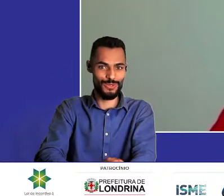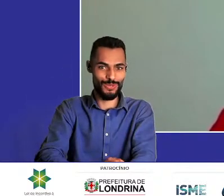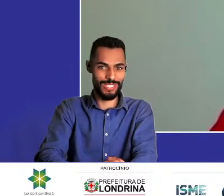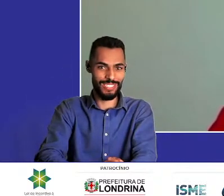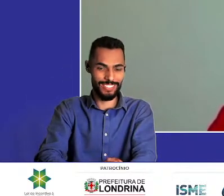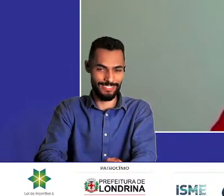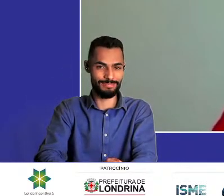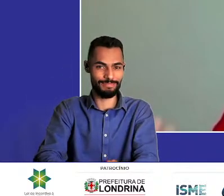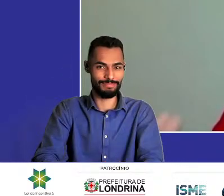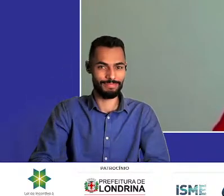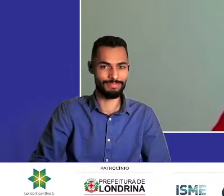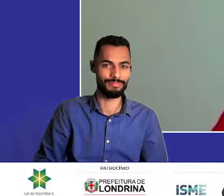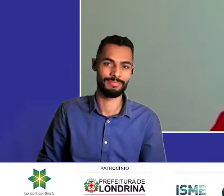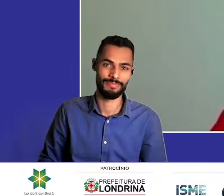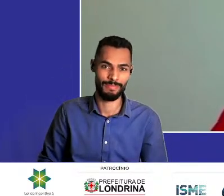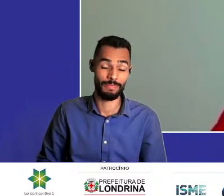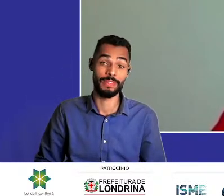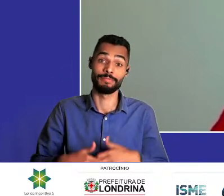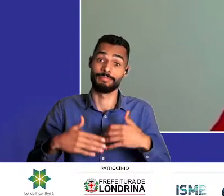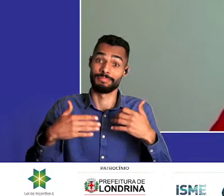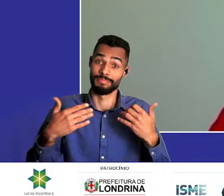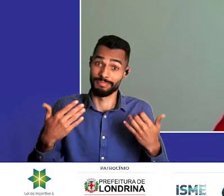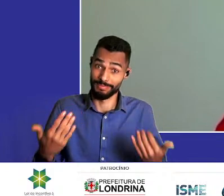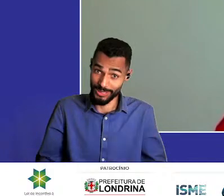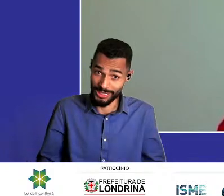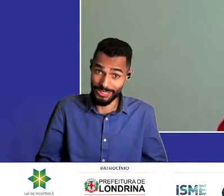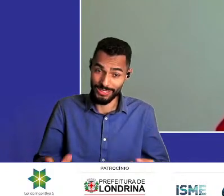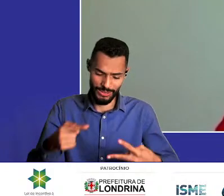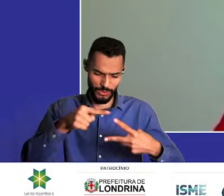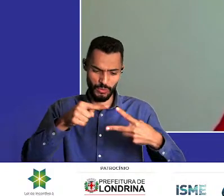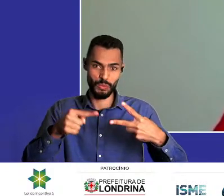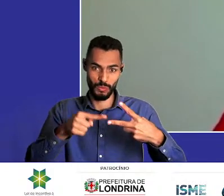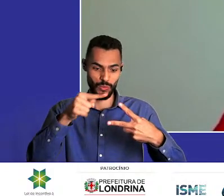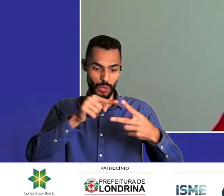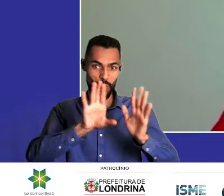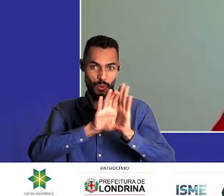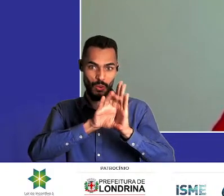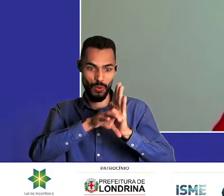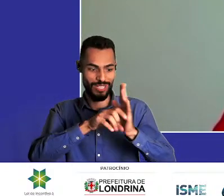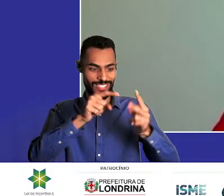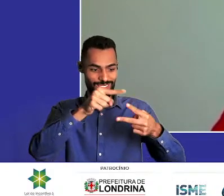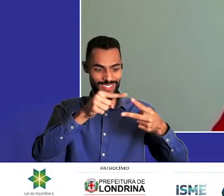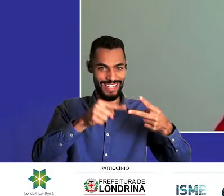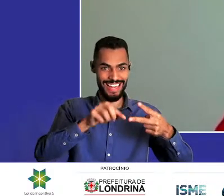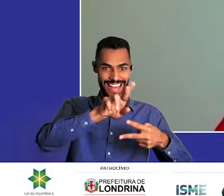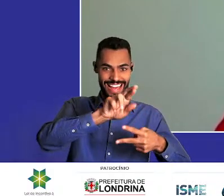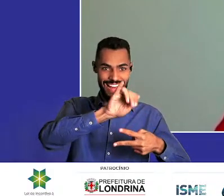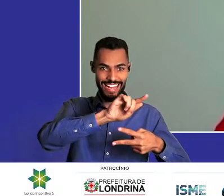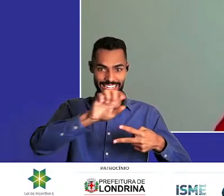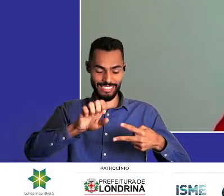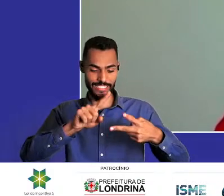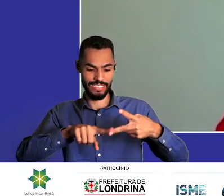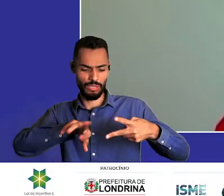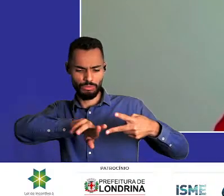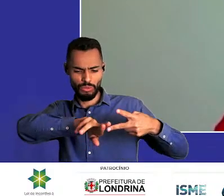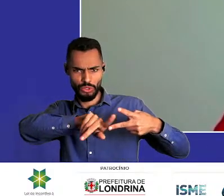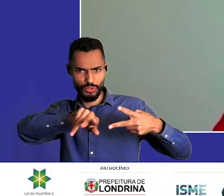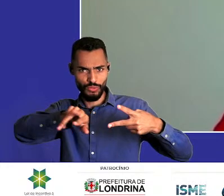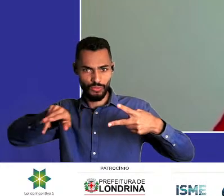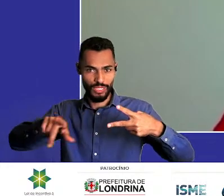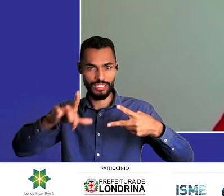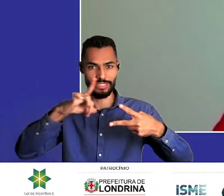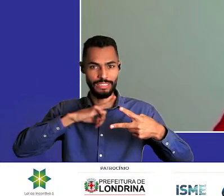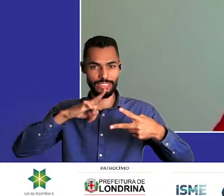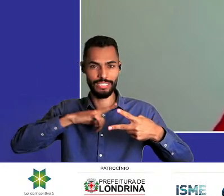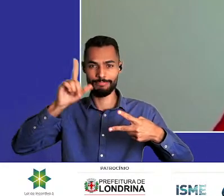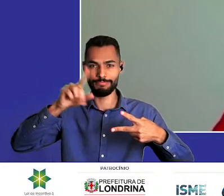So the two conceptions, roots and diversity, in deepest sense, are the